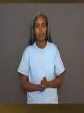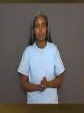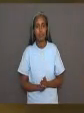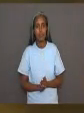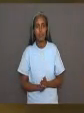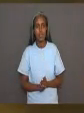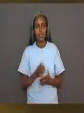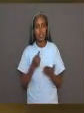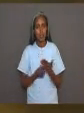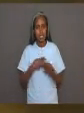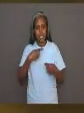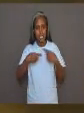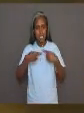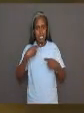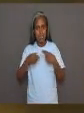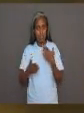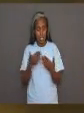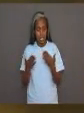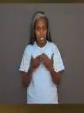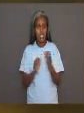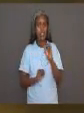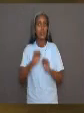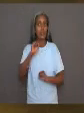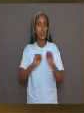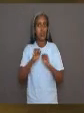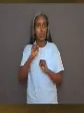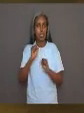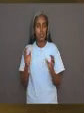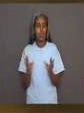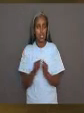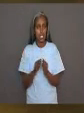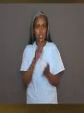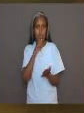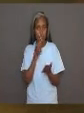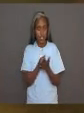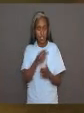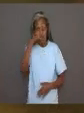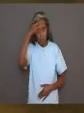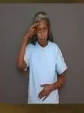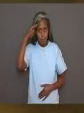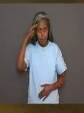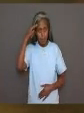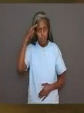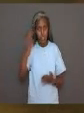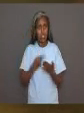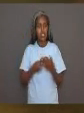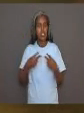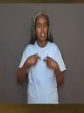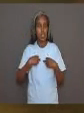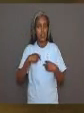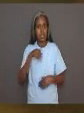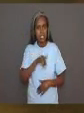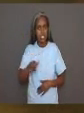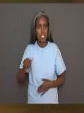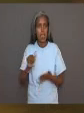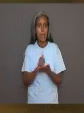It was relatively easy to compare those sets of data because they had the same